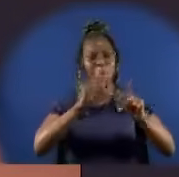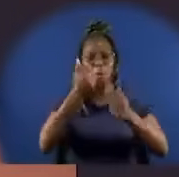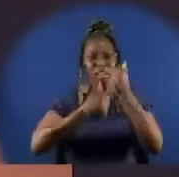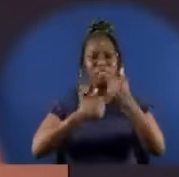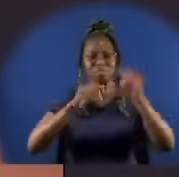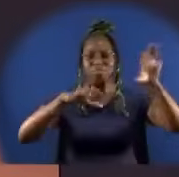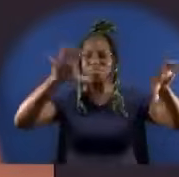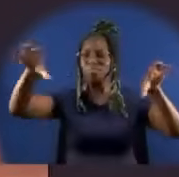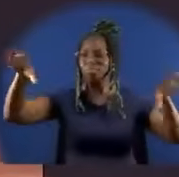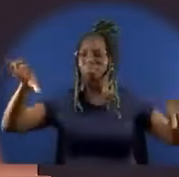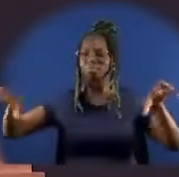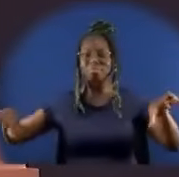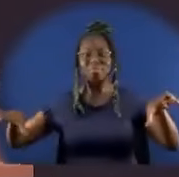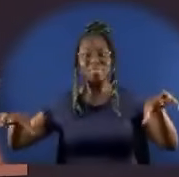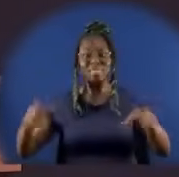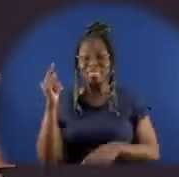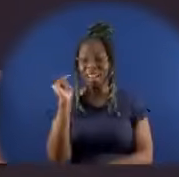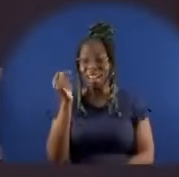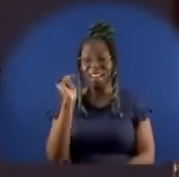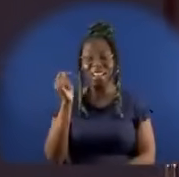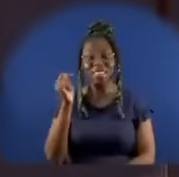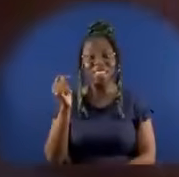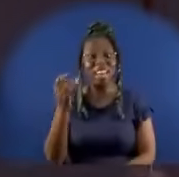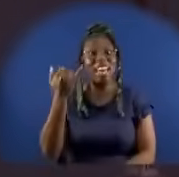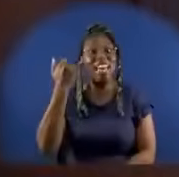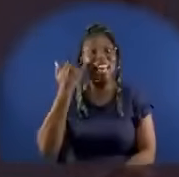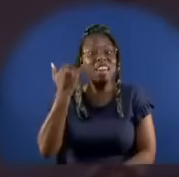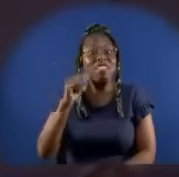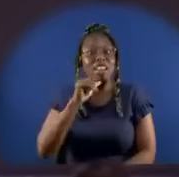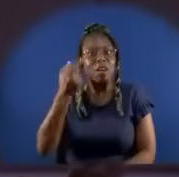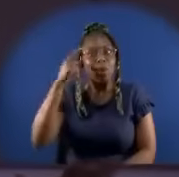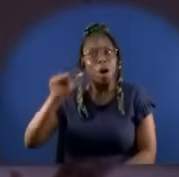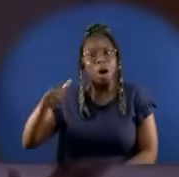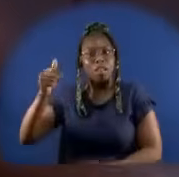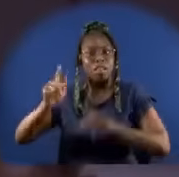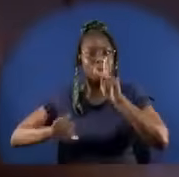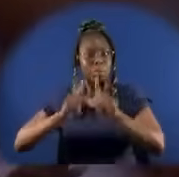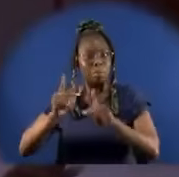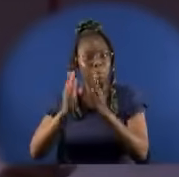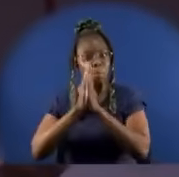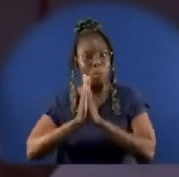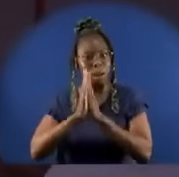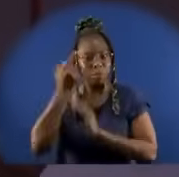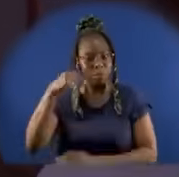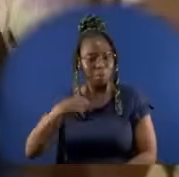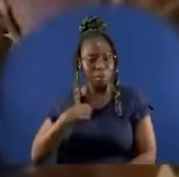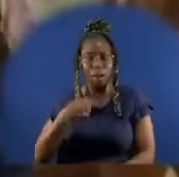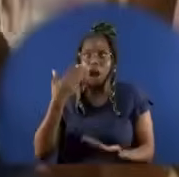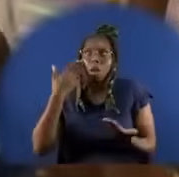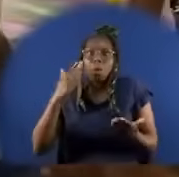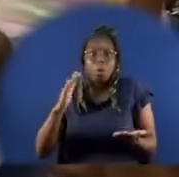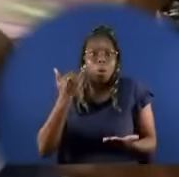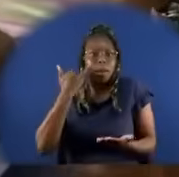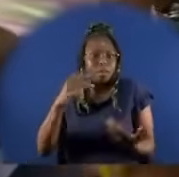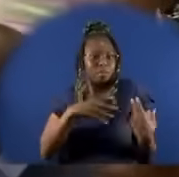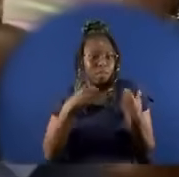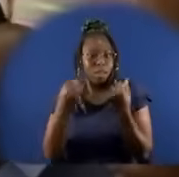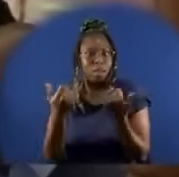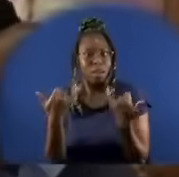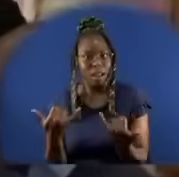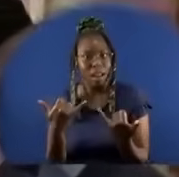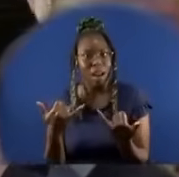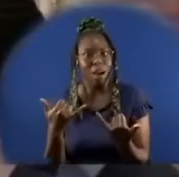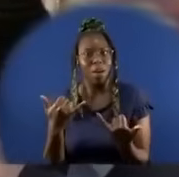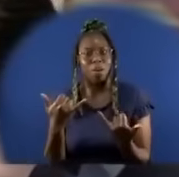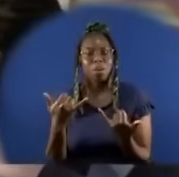will testify, if it hadn't been for my intercessors, ain't no telling where I would be right now. If it hadn't been for somebody praying